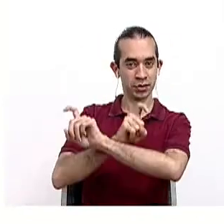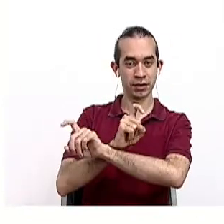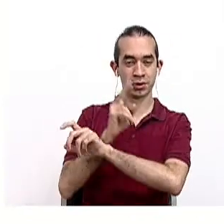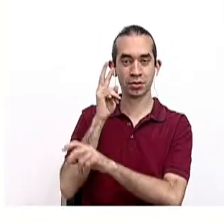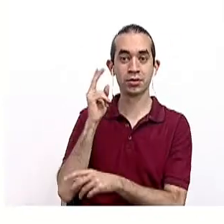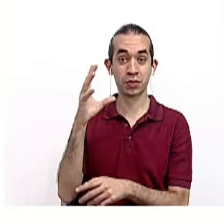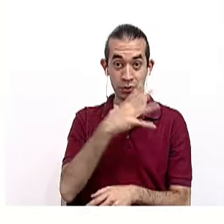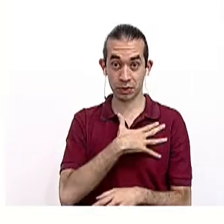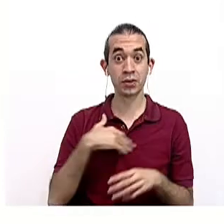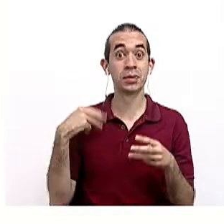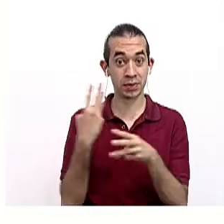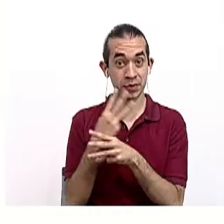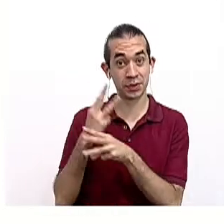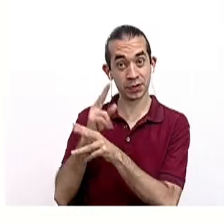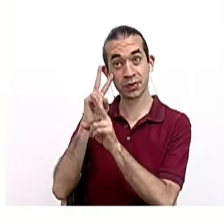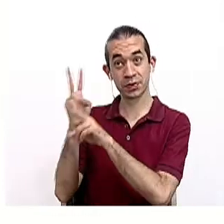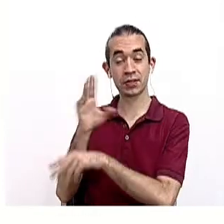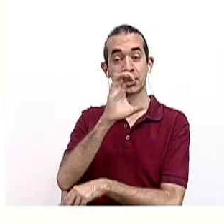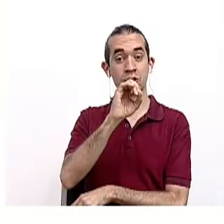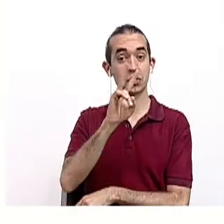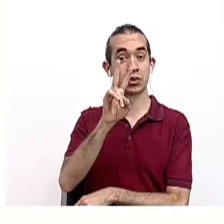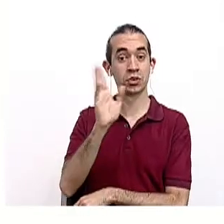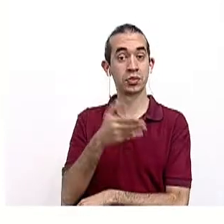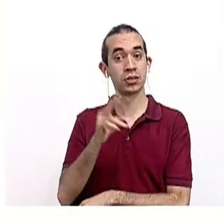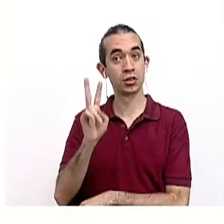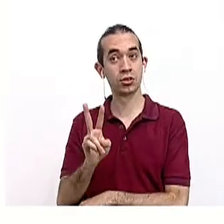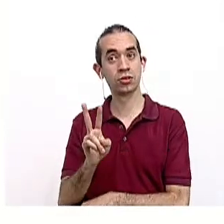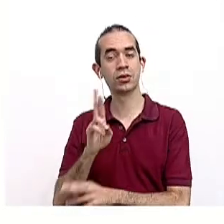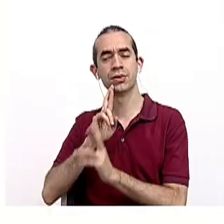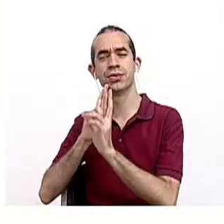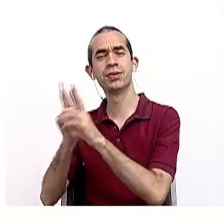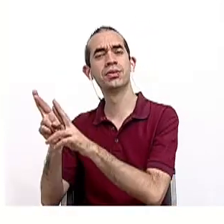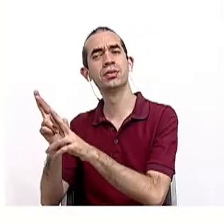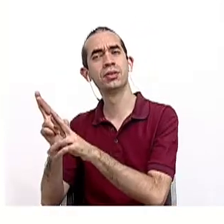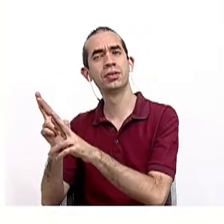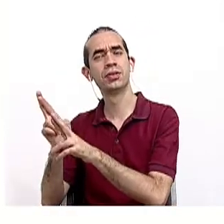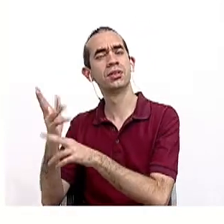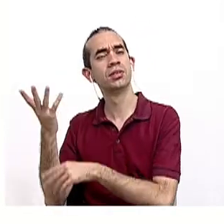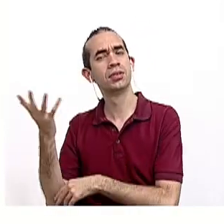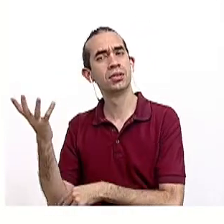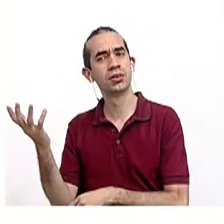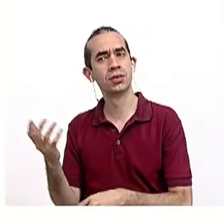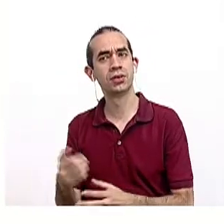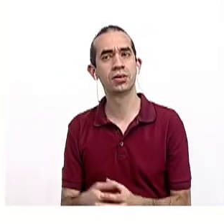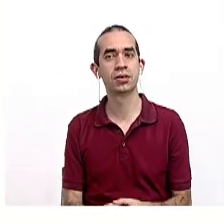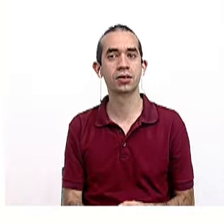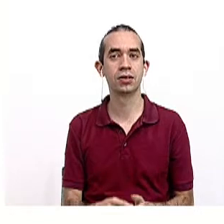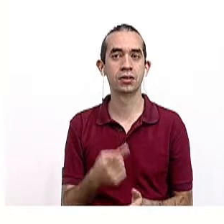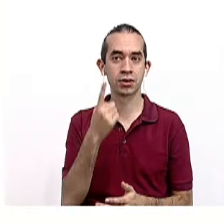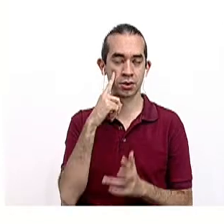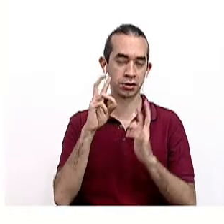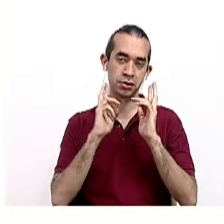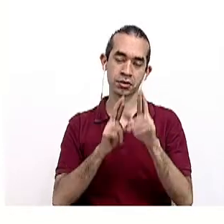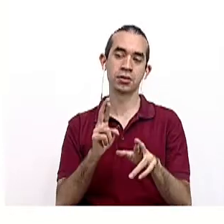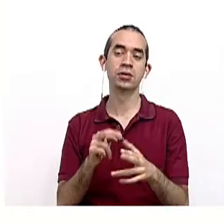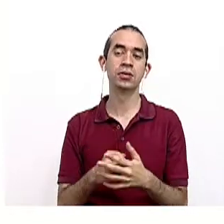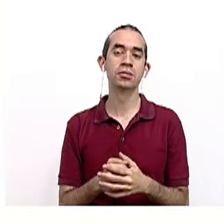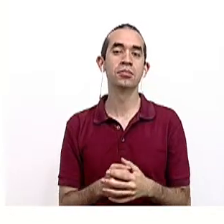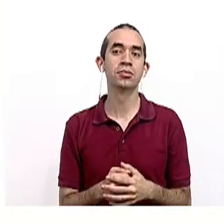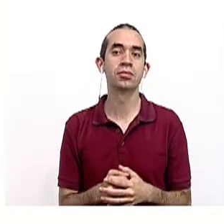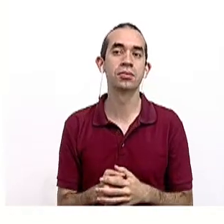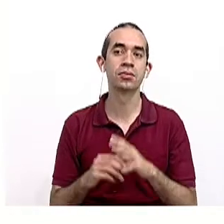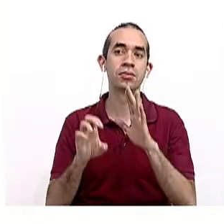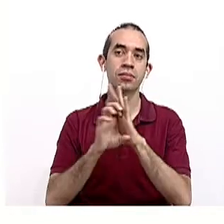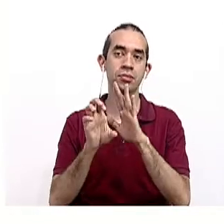like mathematics, CO2 divided by 2 equals what? So let's see the answer. If you